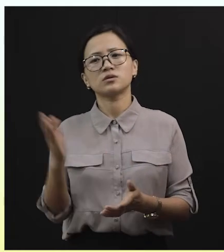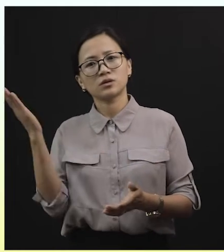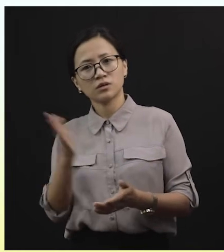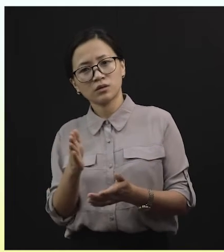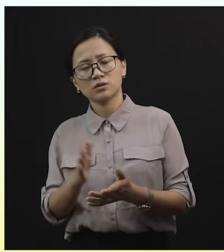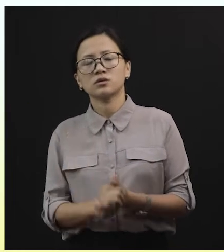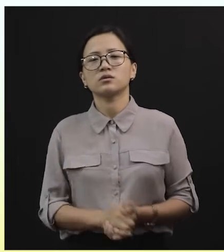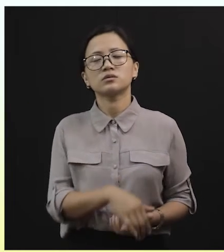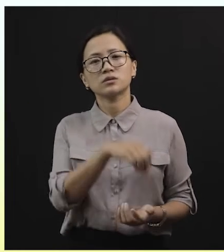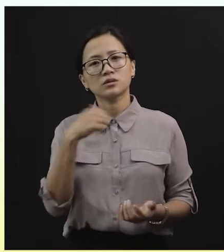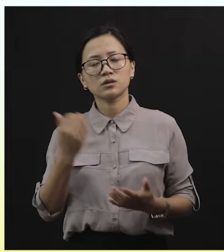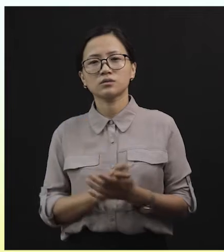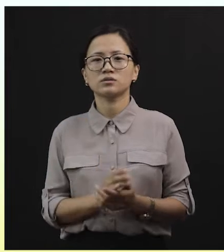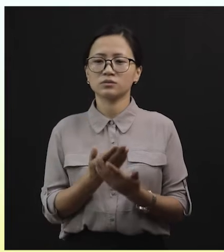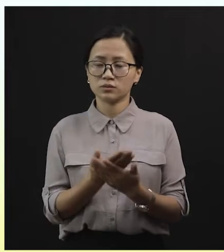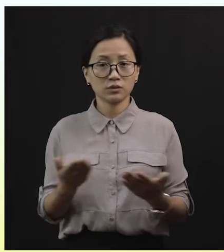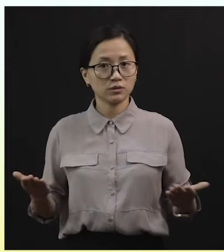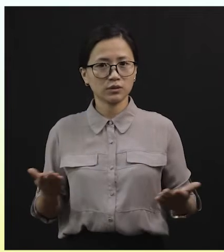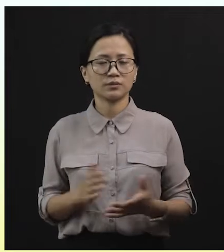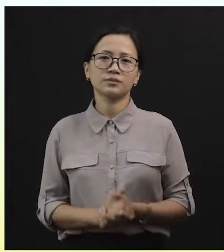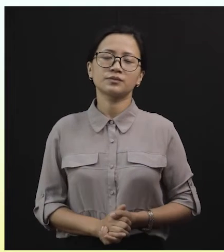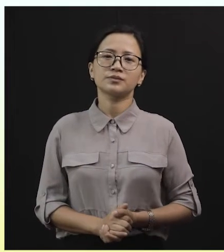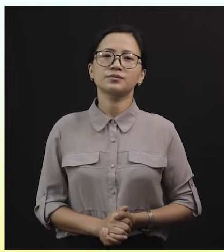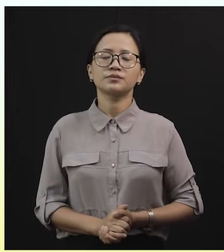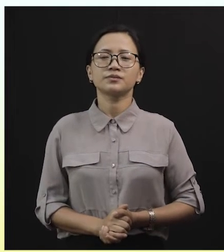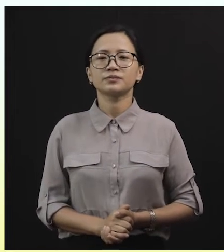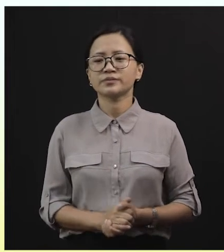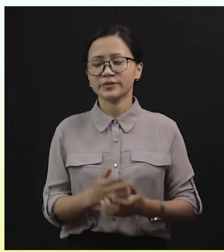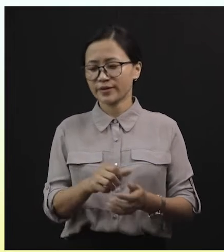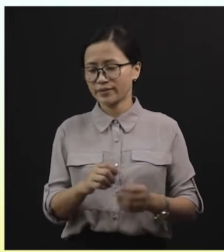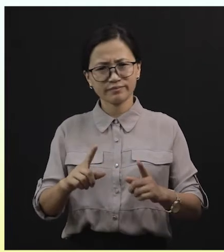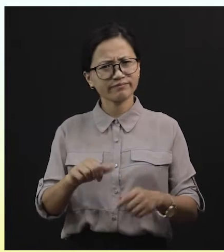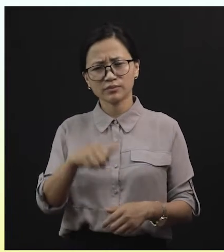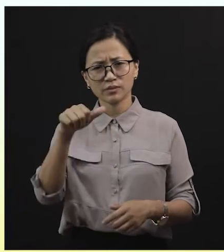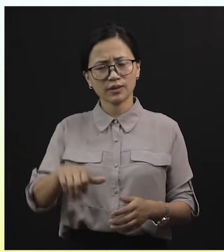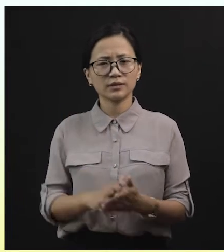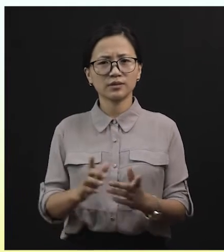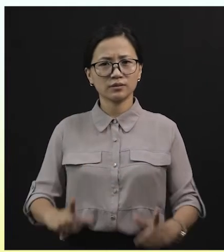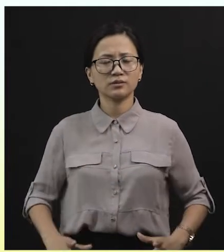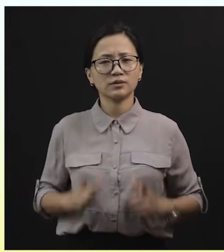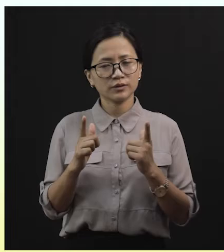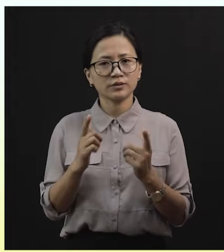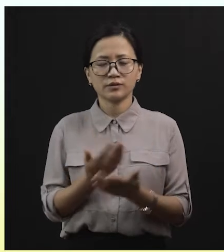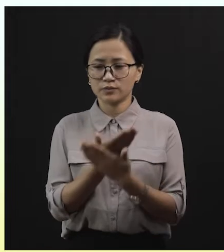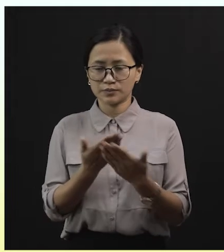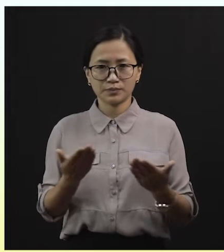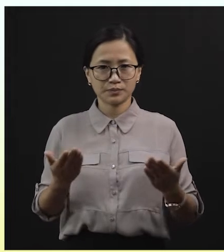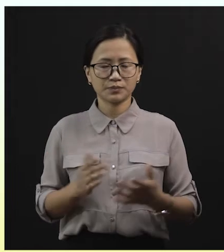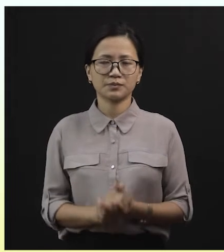us through the poem not to hurt or kill any living beings,